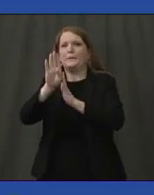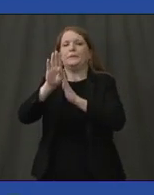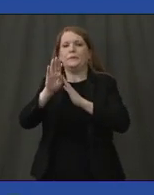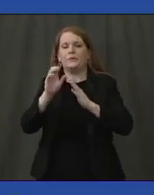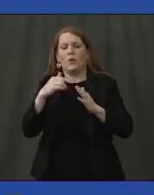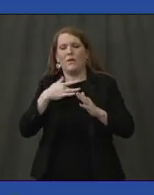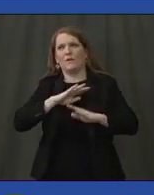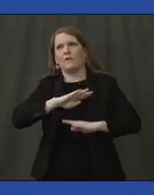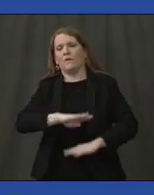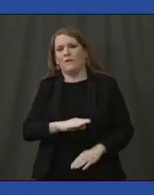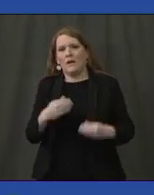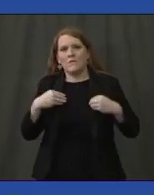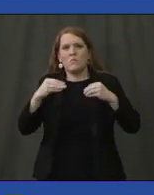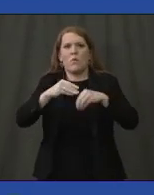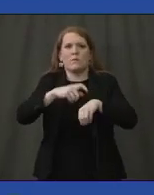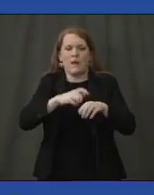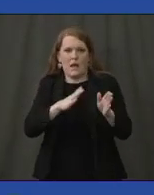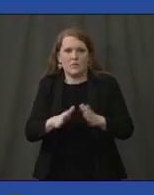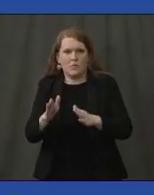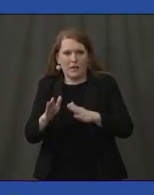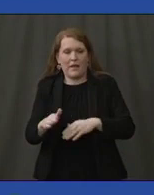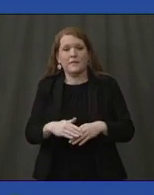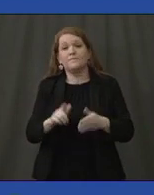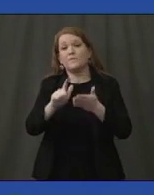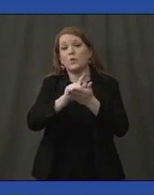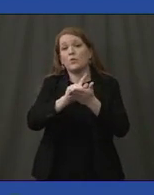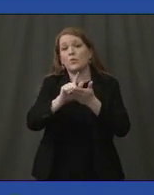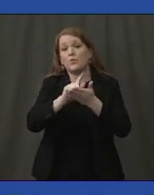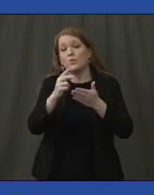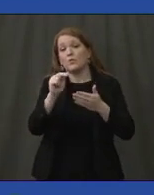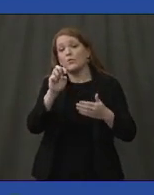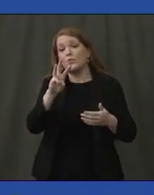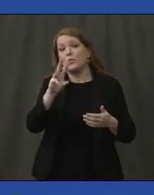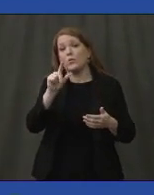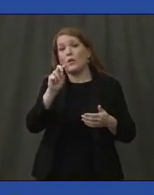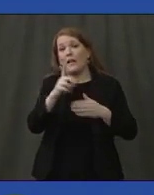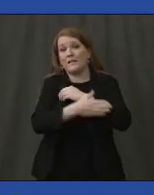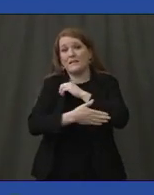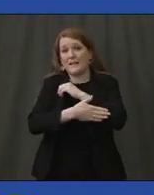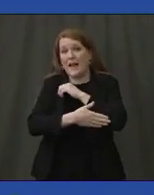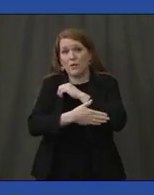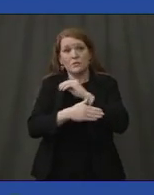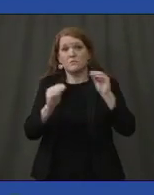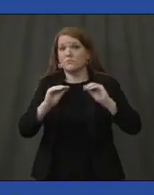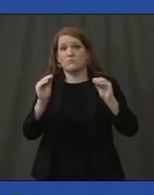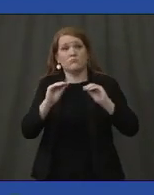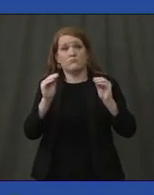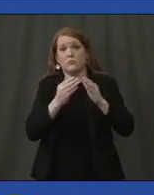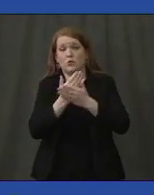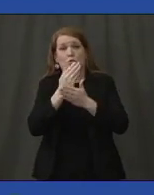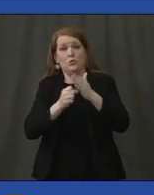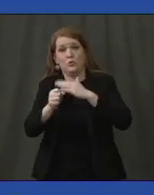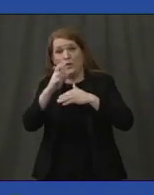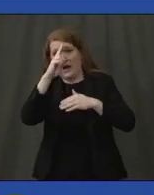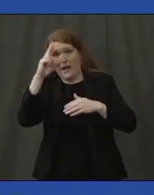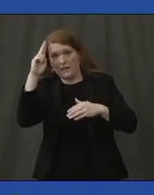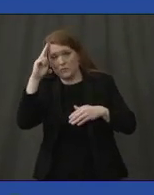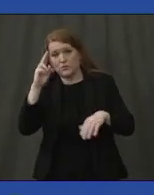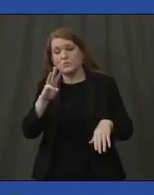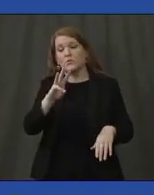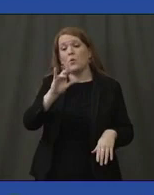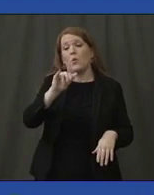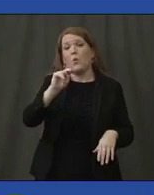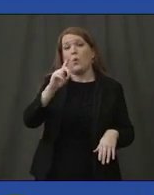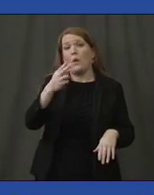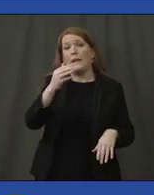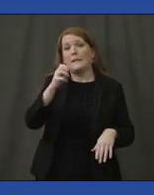plan. No new hospitalizations in New London. Is that one less in Wyndham? I mean, this is one of the things we are